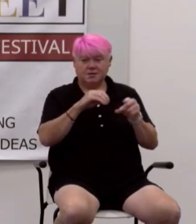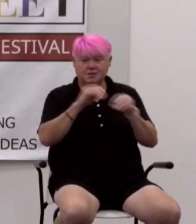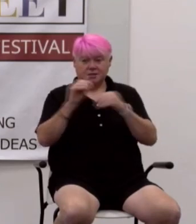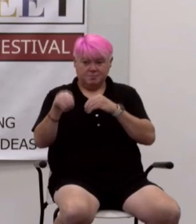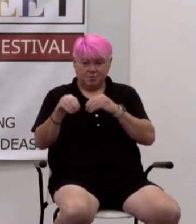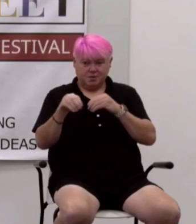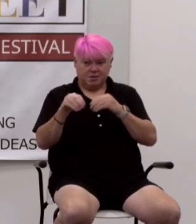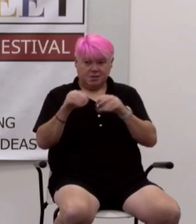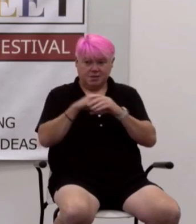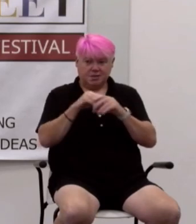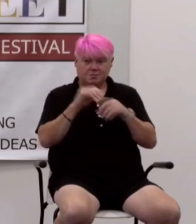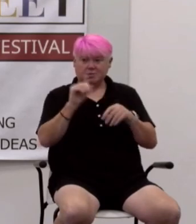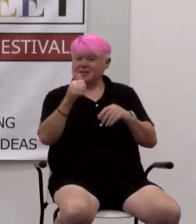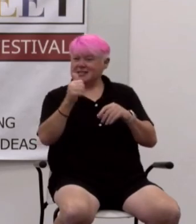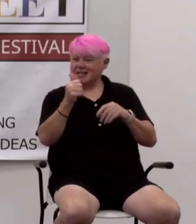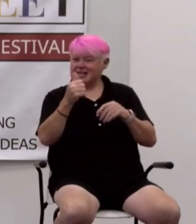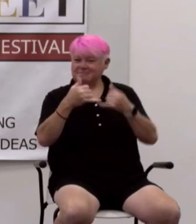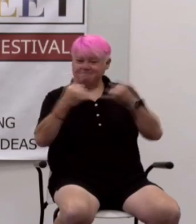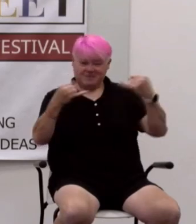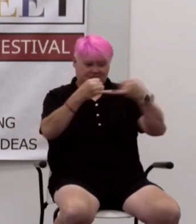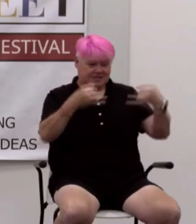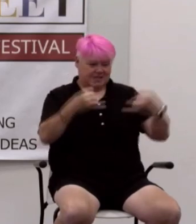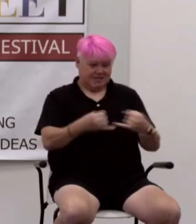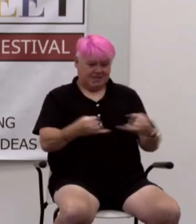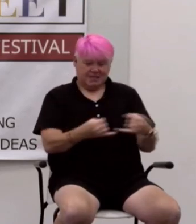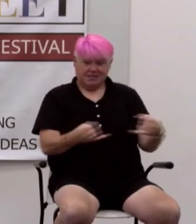probably 10 lines of dialogue in